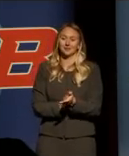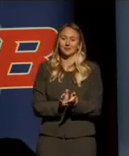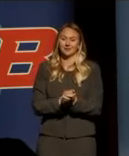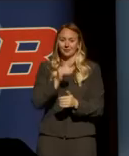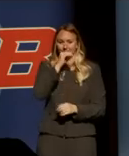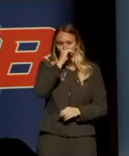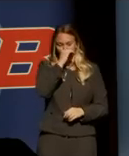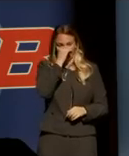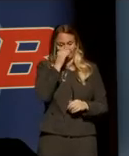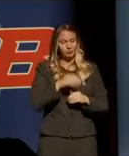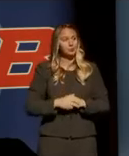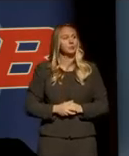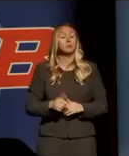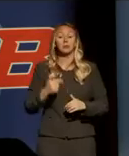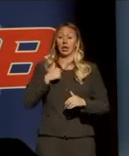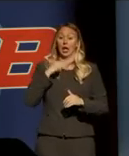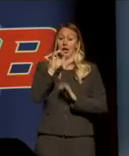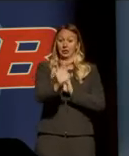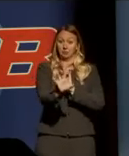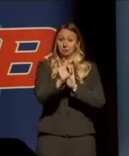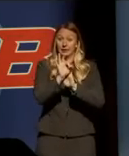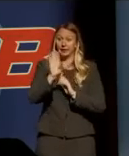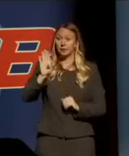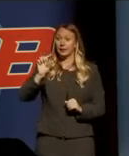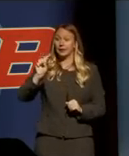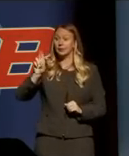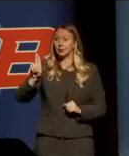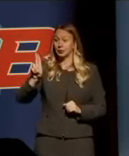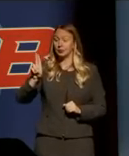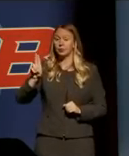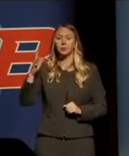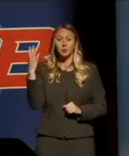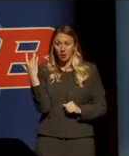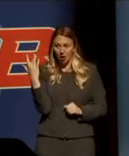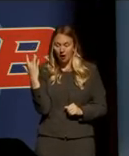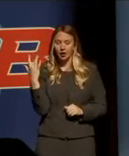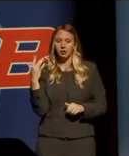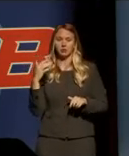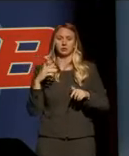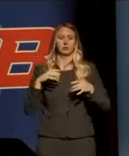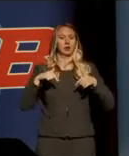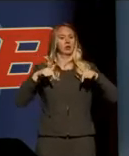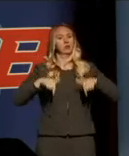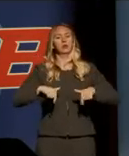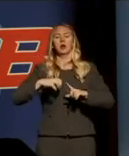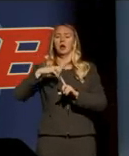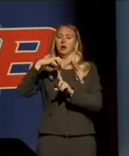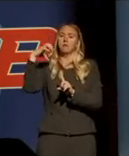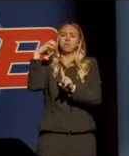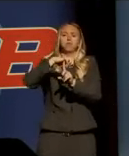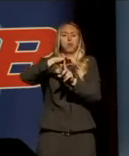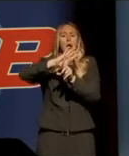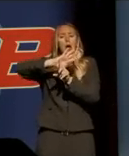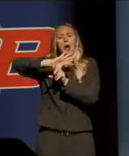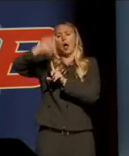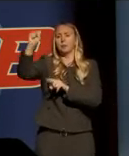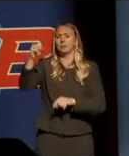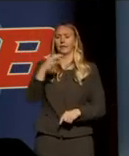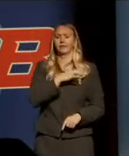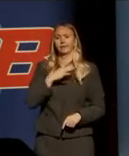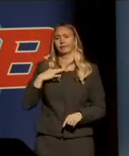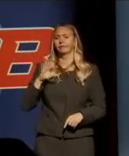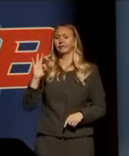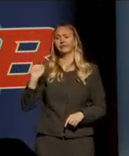I chose Boise State University because of our world-class faculty. This